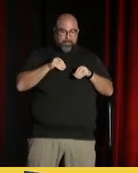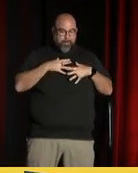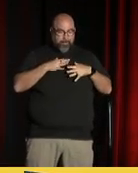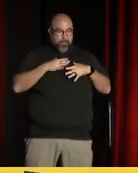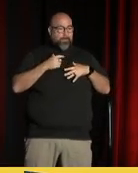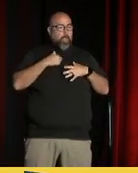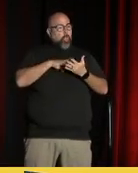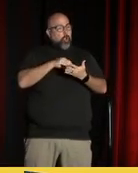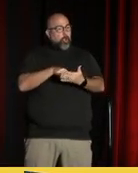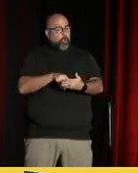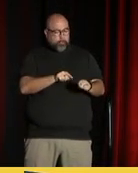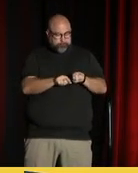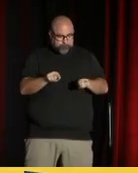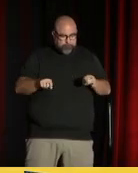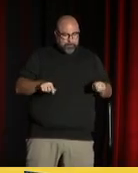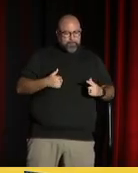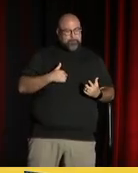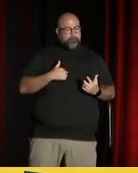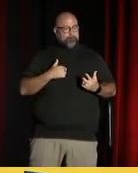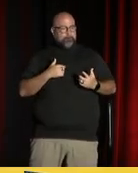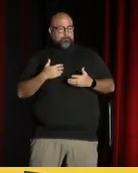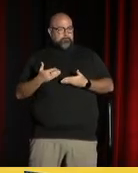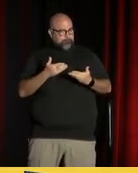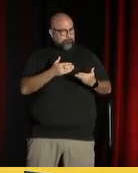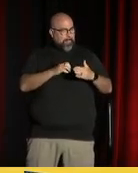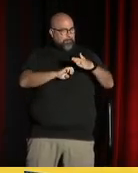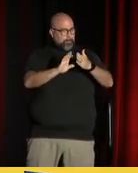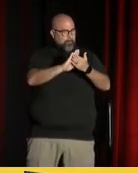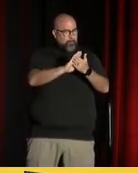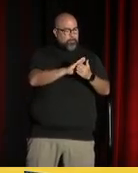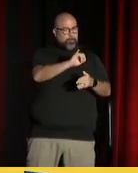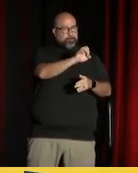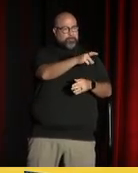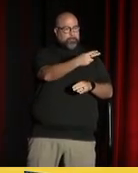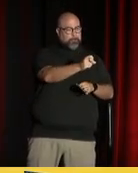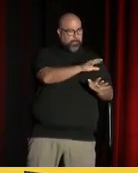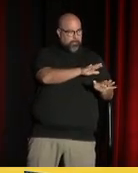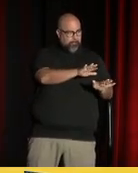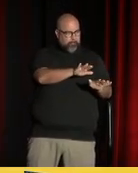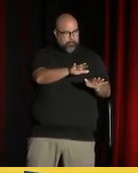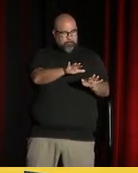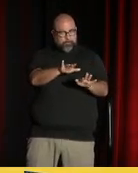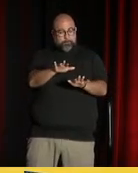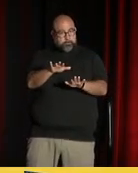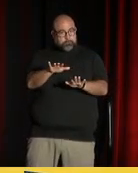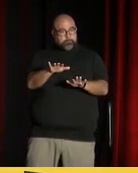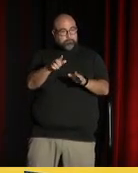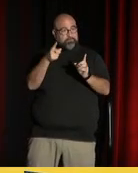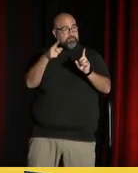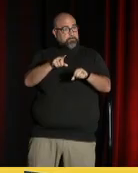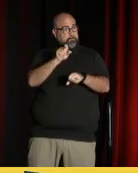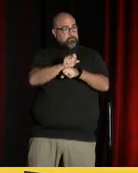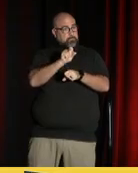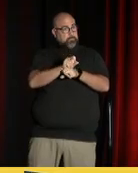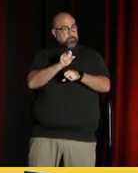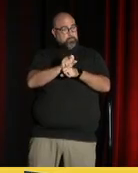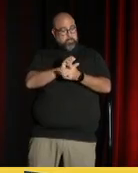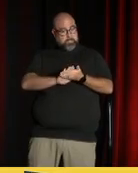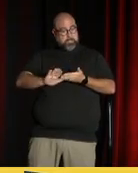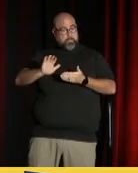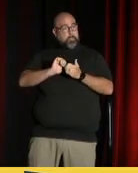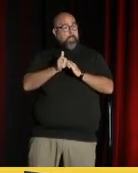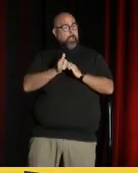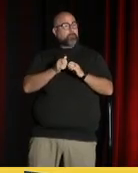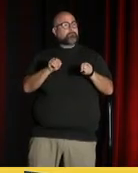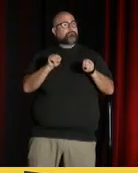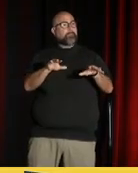little tricks, carried them to elementary school and junior high school with me, and then I actually worked my way through college doing